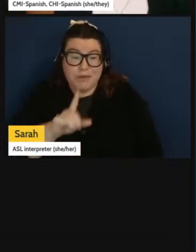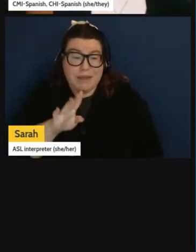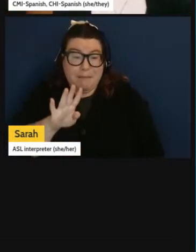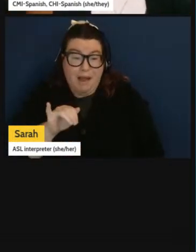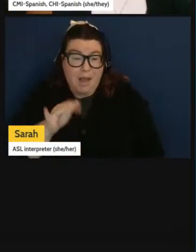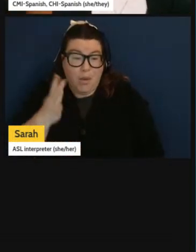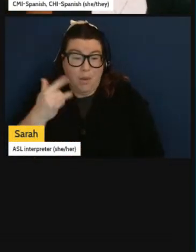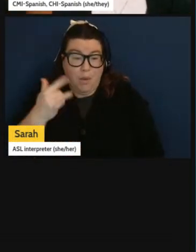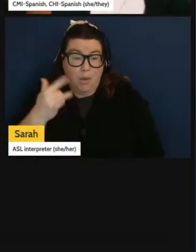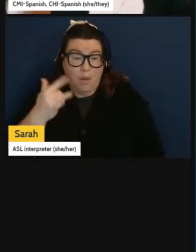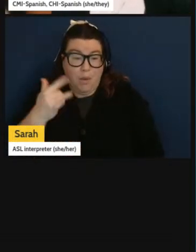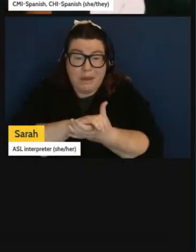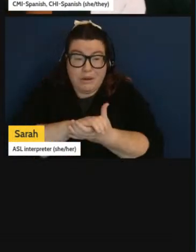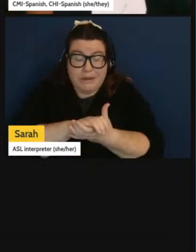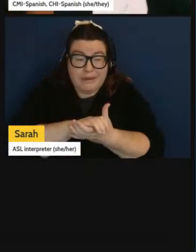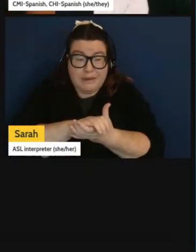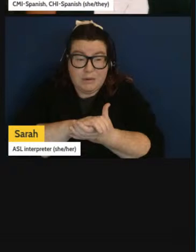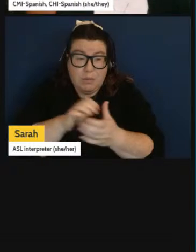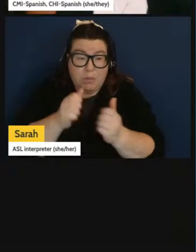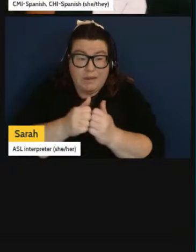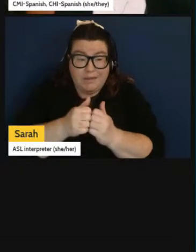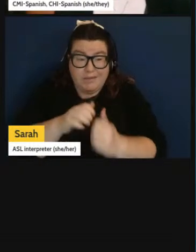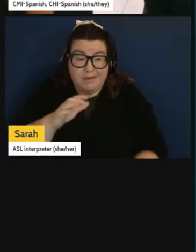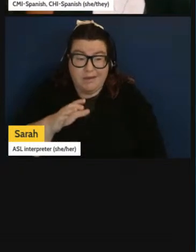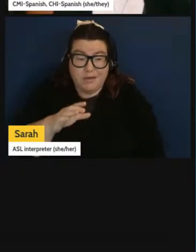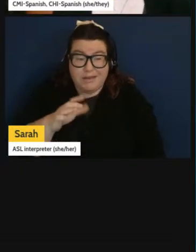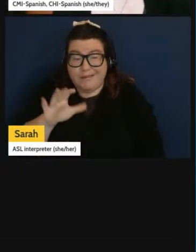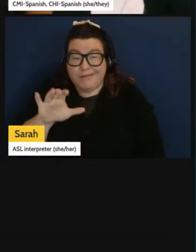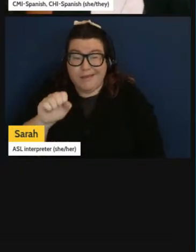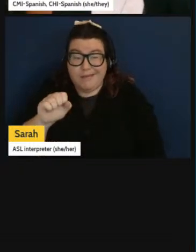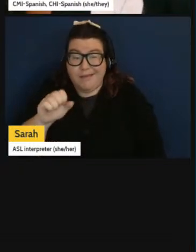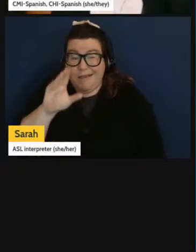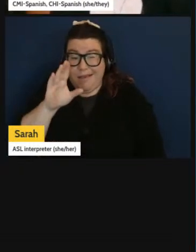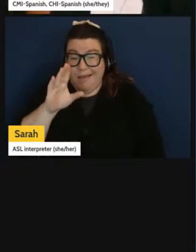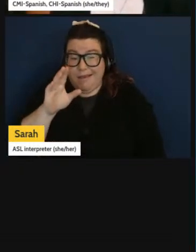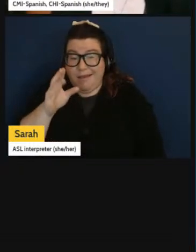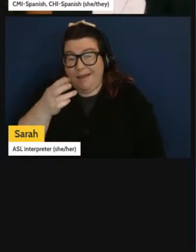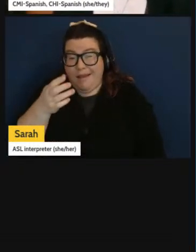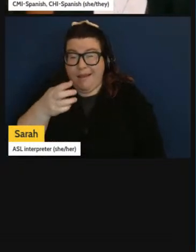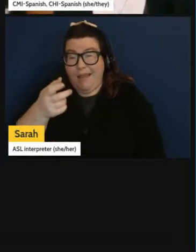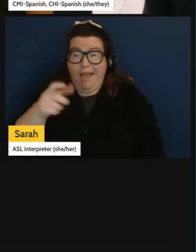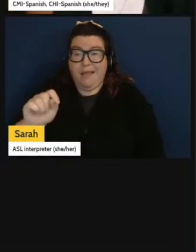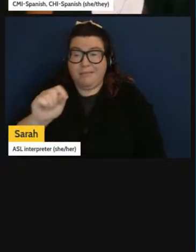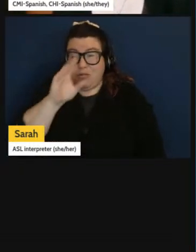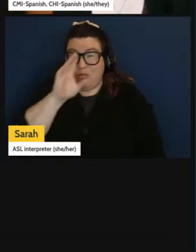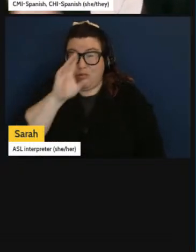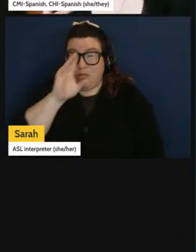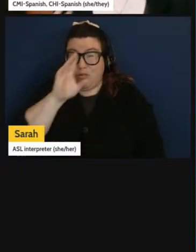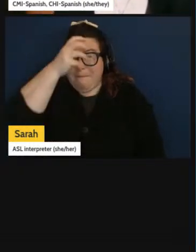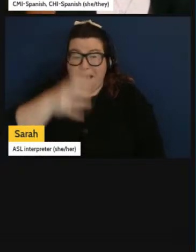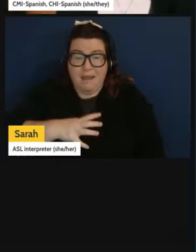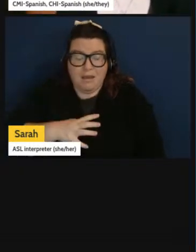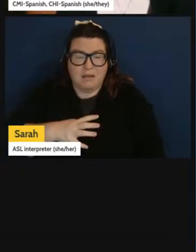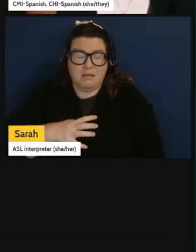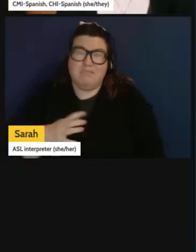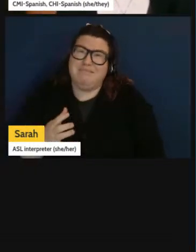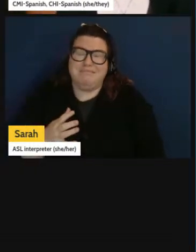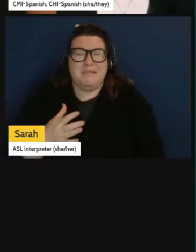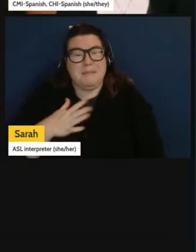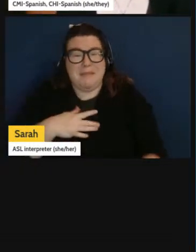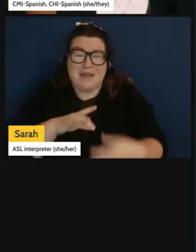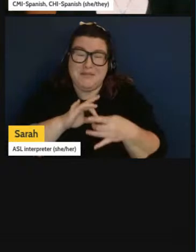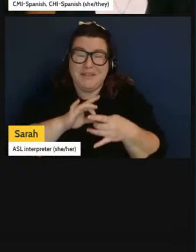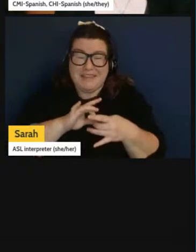you're married to a cishet man, a cisgender heterosexual man. My relationship doesn't define